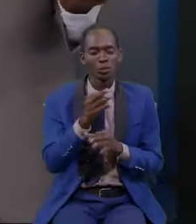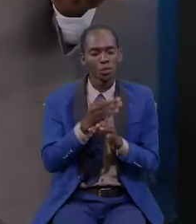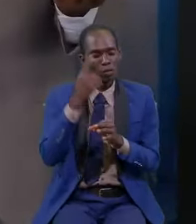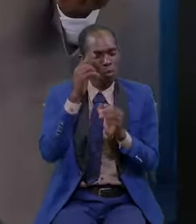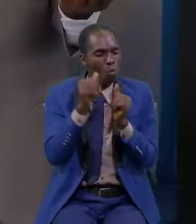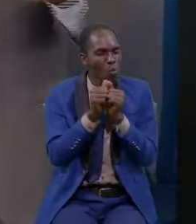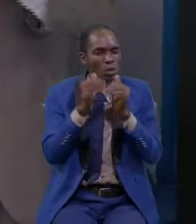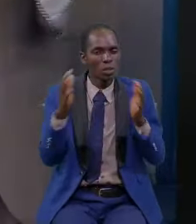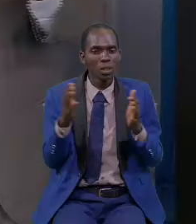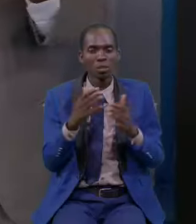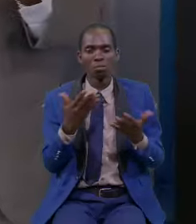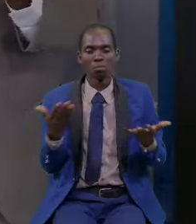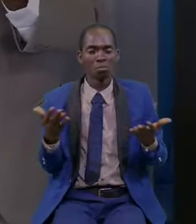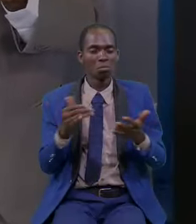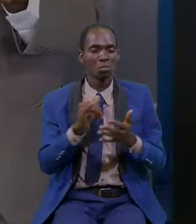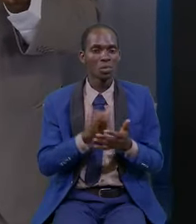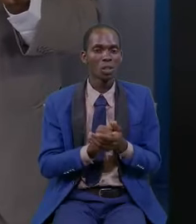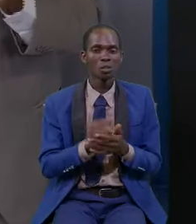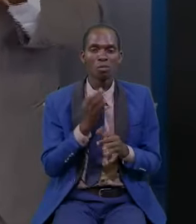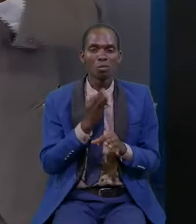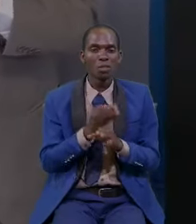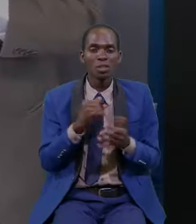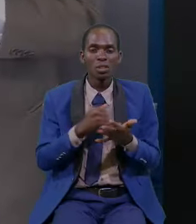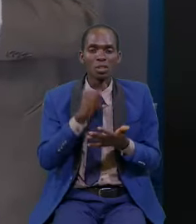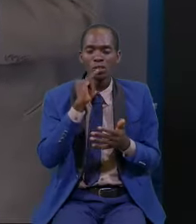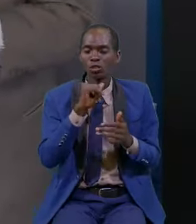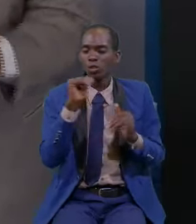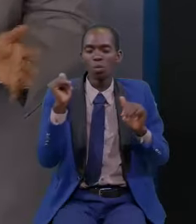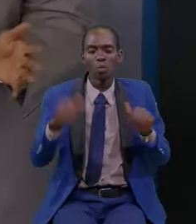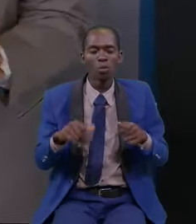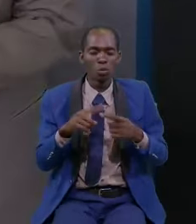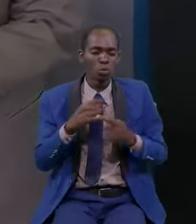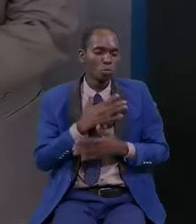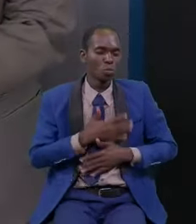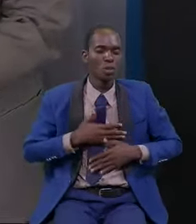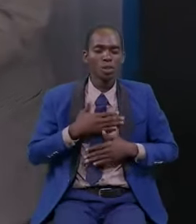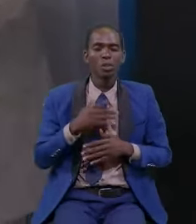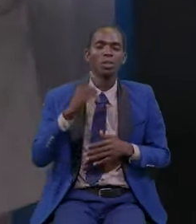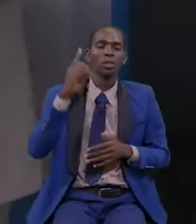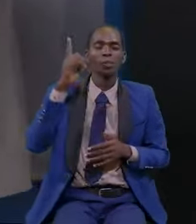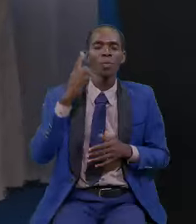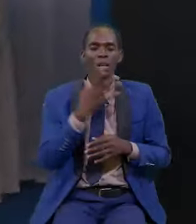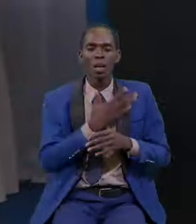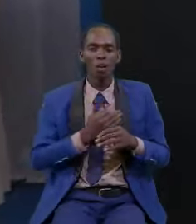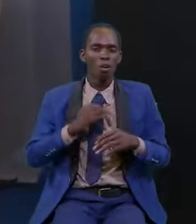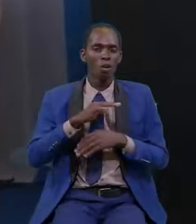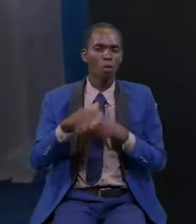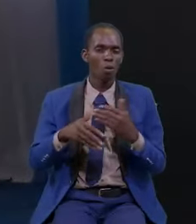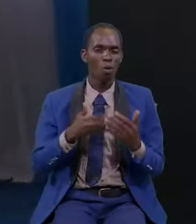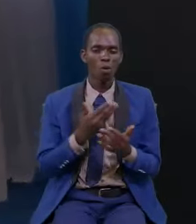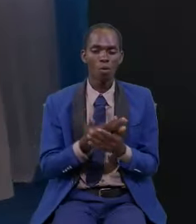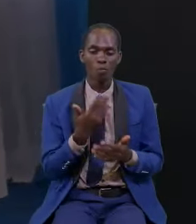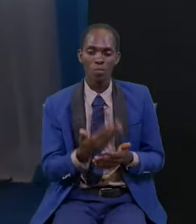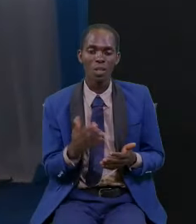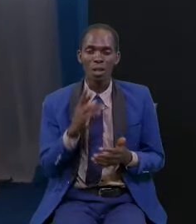that faith, the all-sufficient thing, that if you have that faith, all things are possible for you.